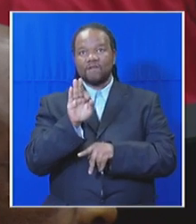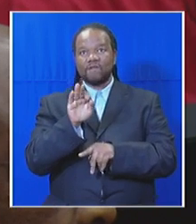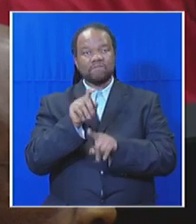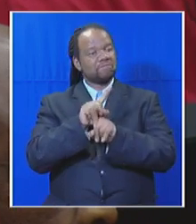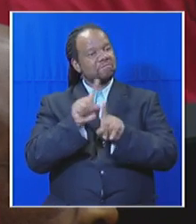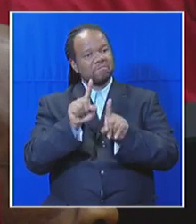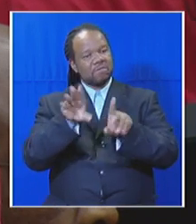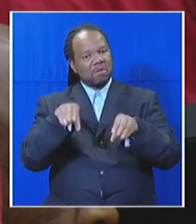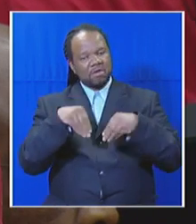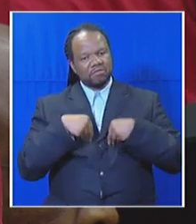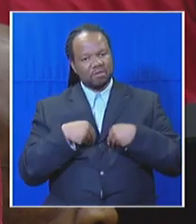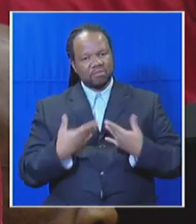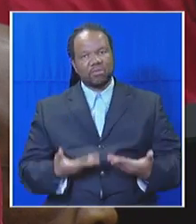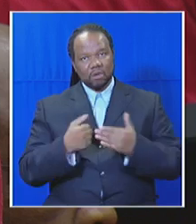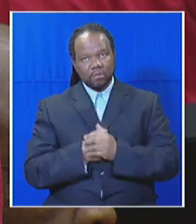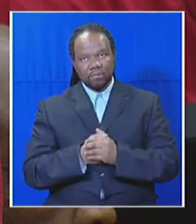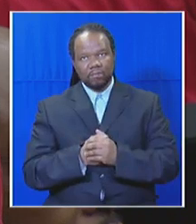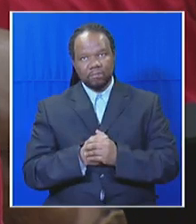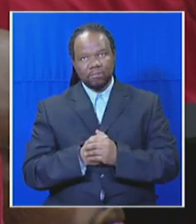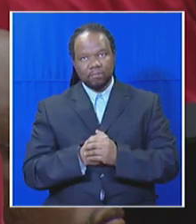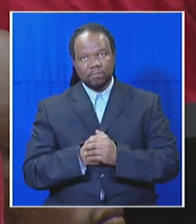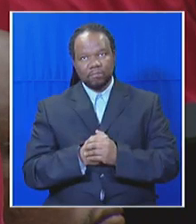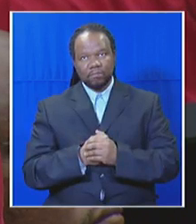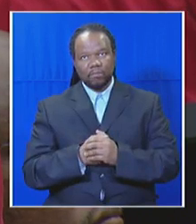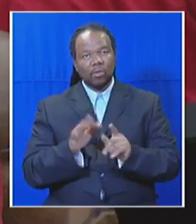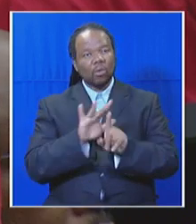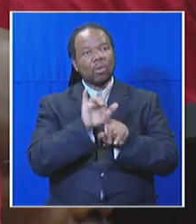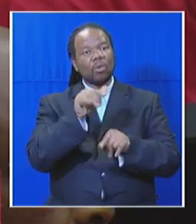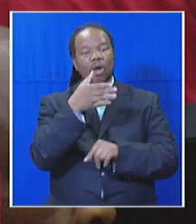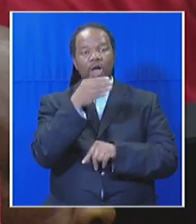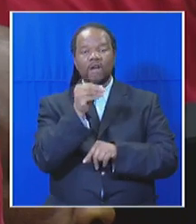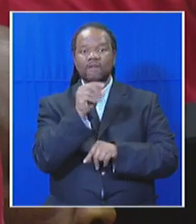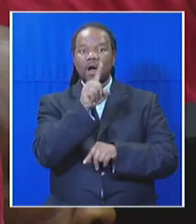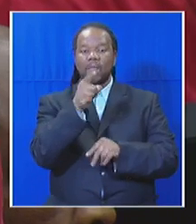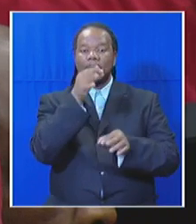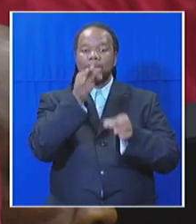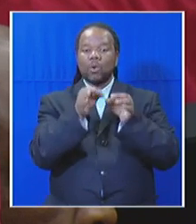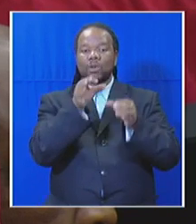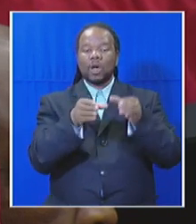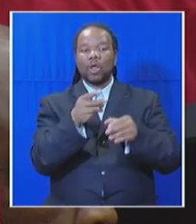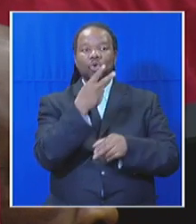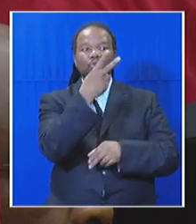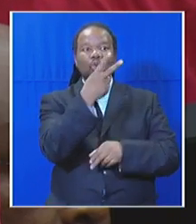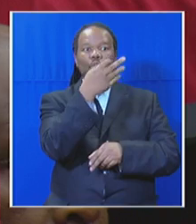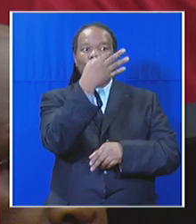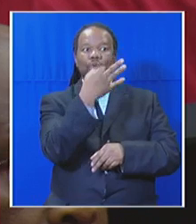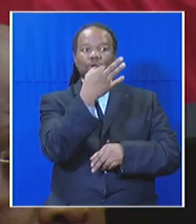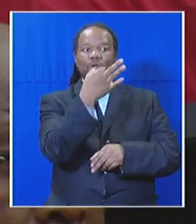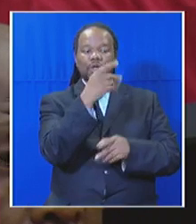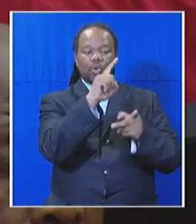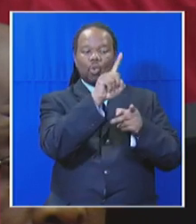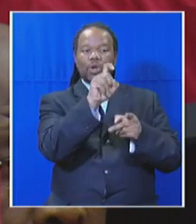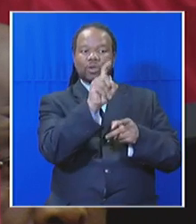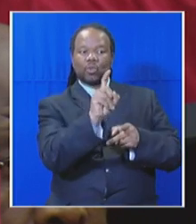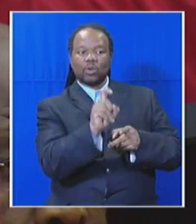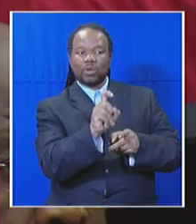entertained today. It can be that you have got parties that will ask 2 or 3 questions each